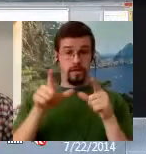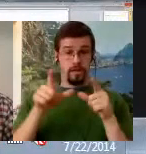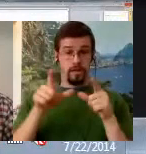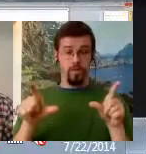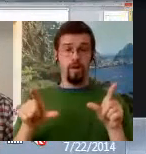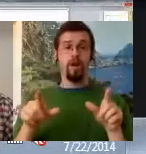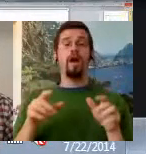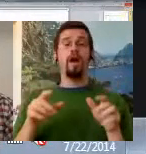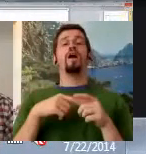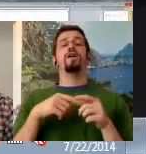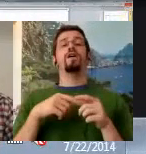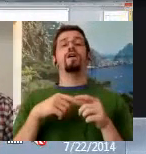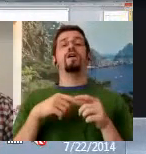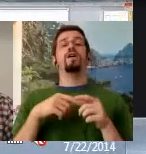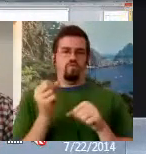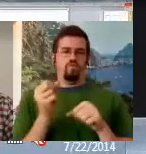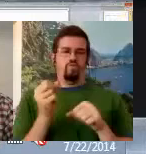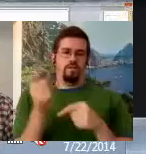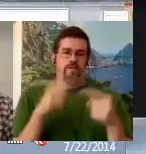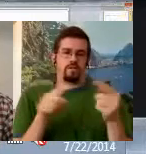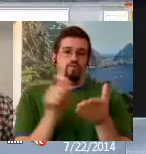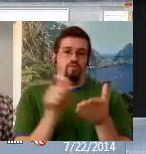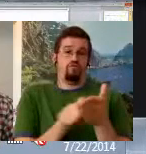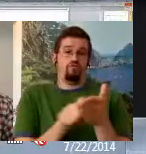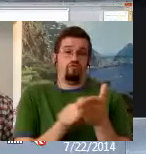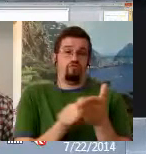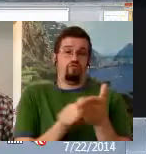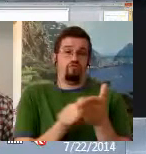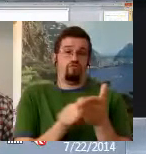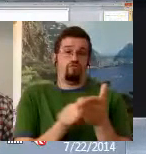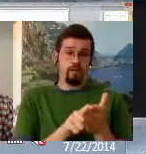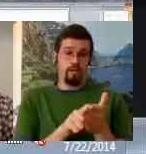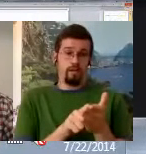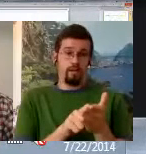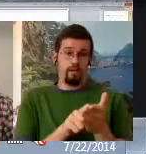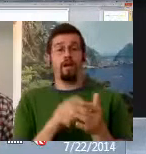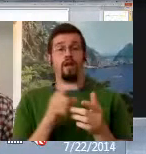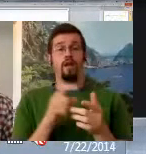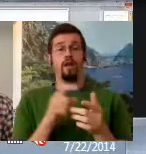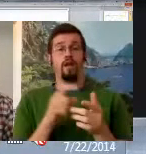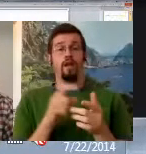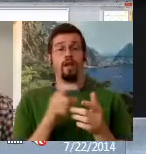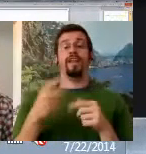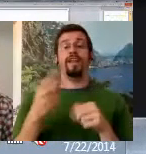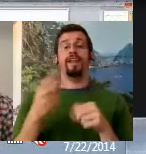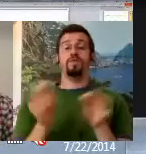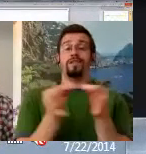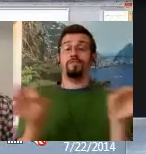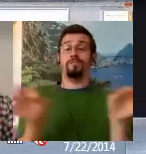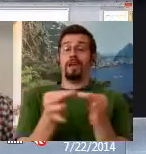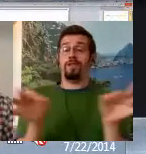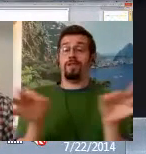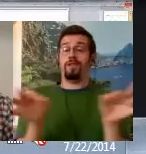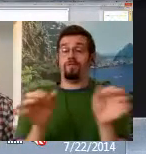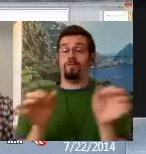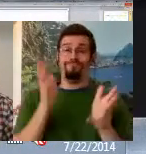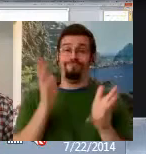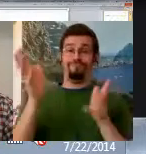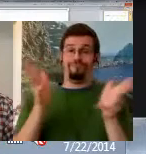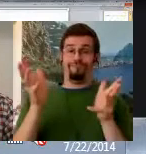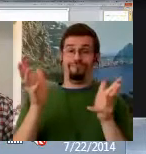it in sign writing and make it as like a subtitle, like a karaoke, you know. So people, they